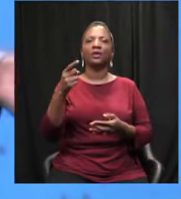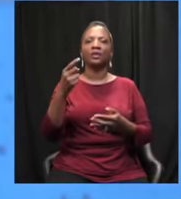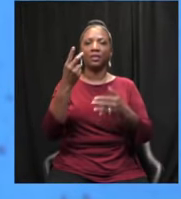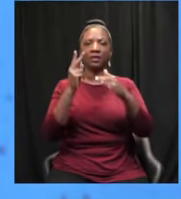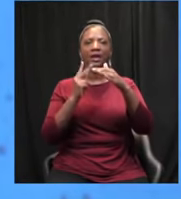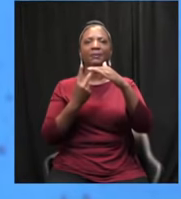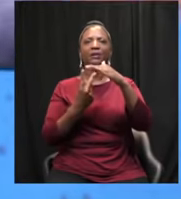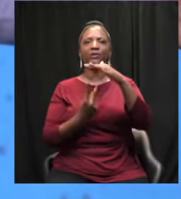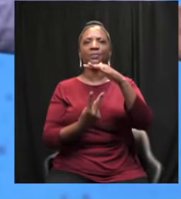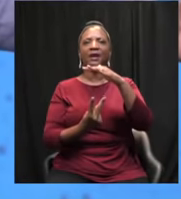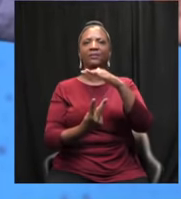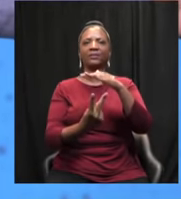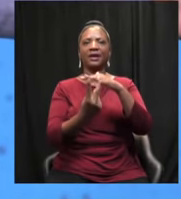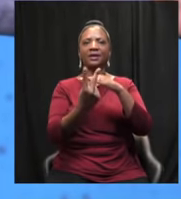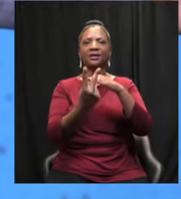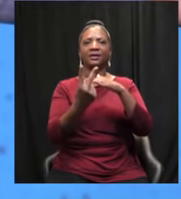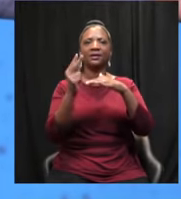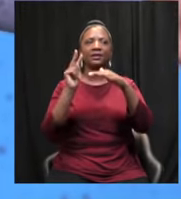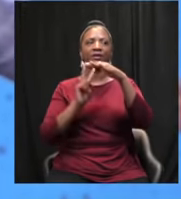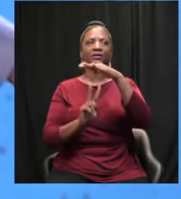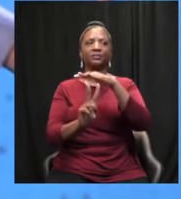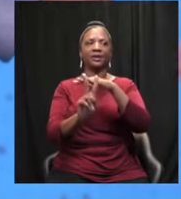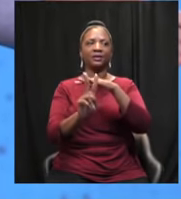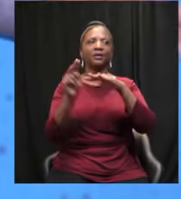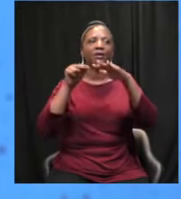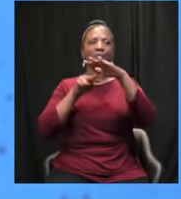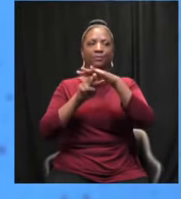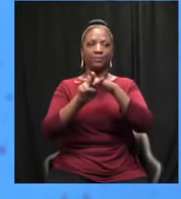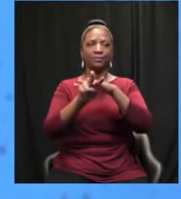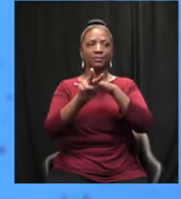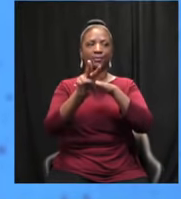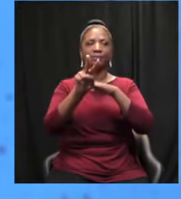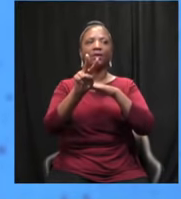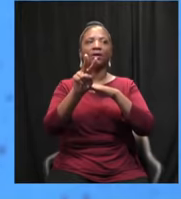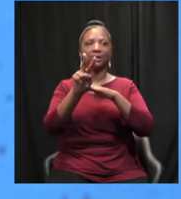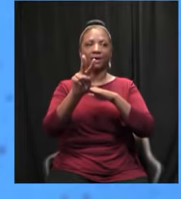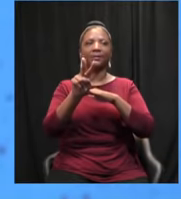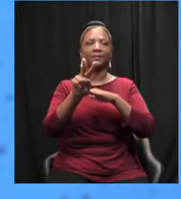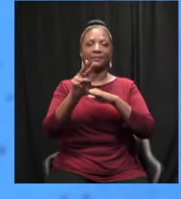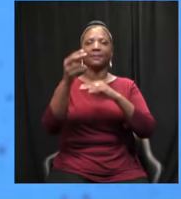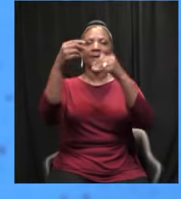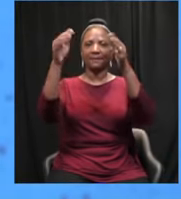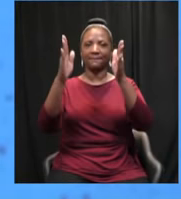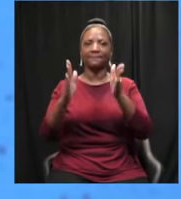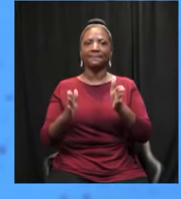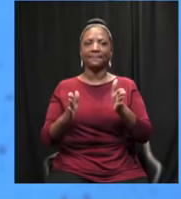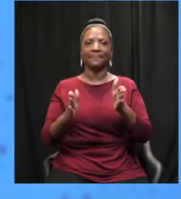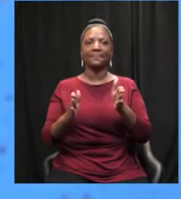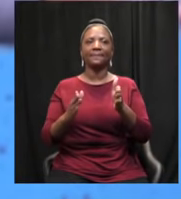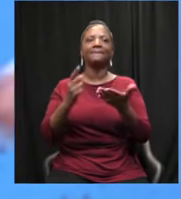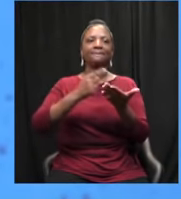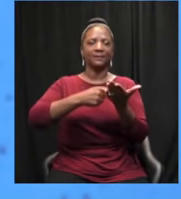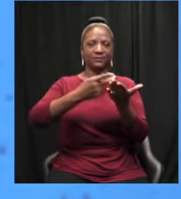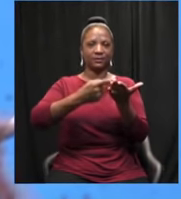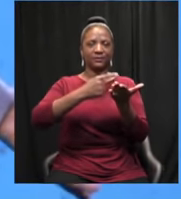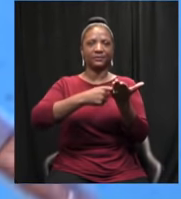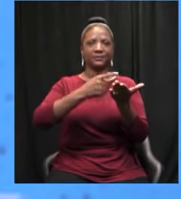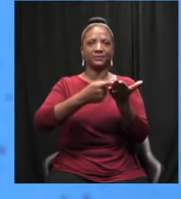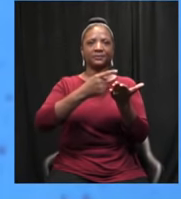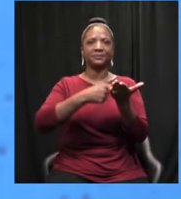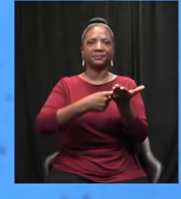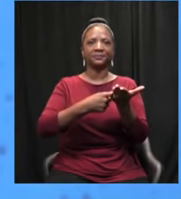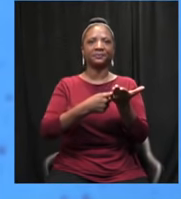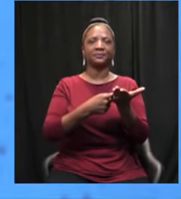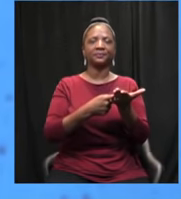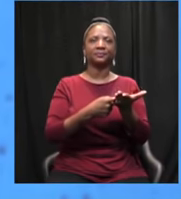the truth. Every book of the Bible all points to Jesus. This is the essence of all of scripture.